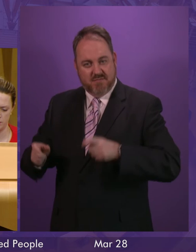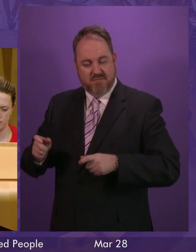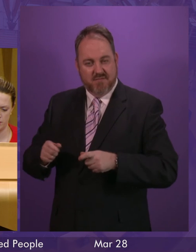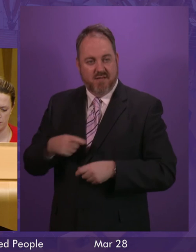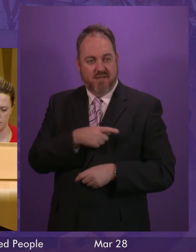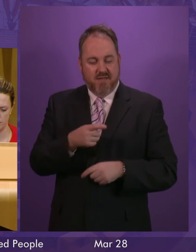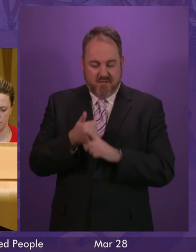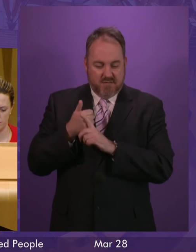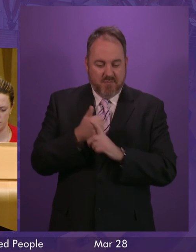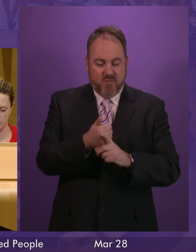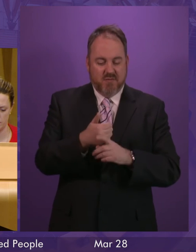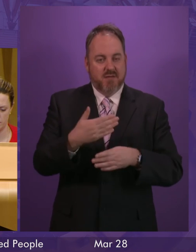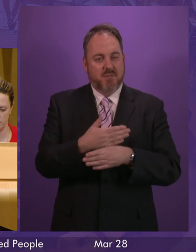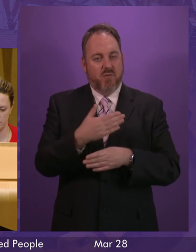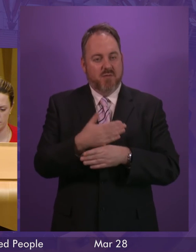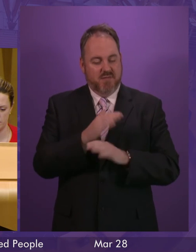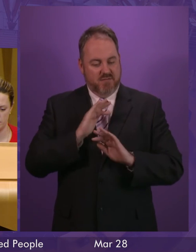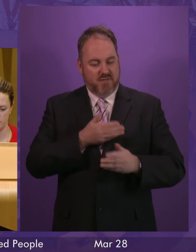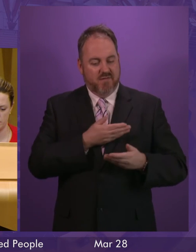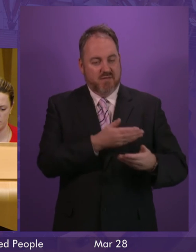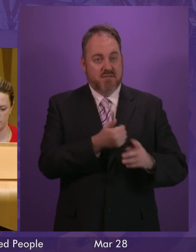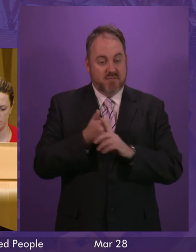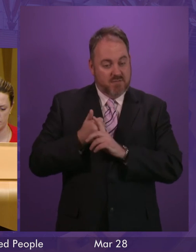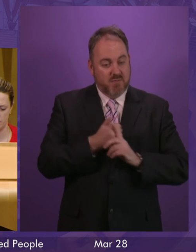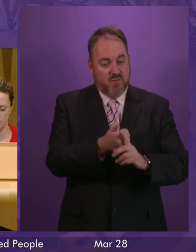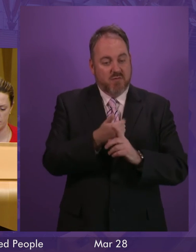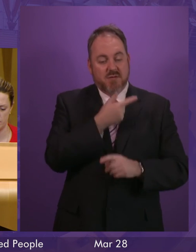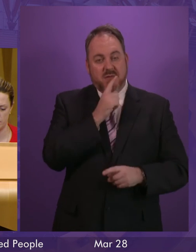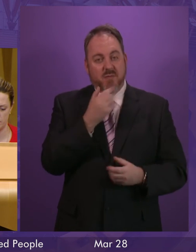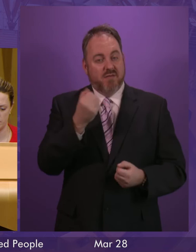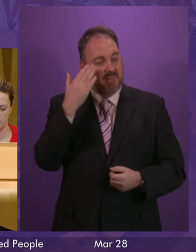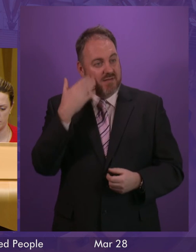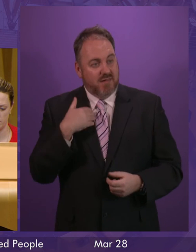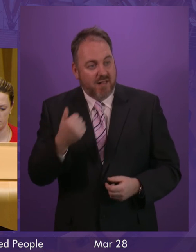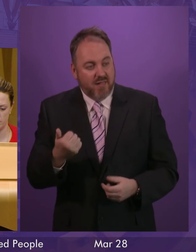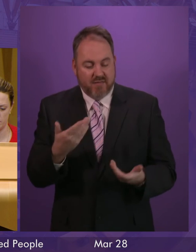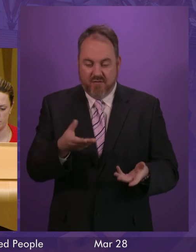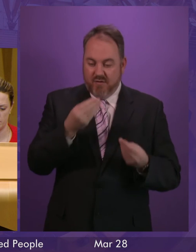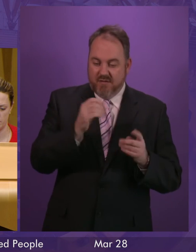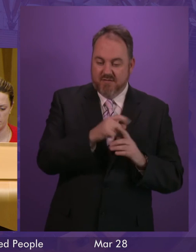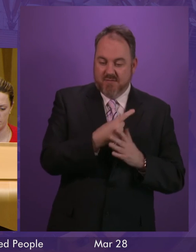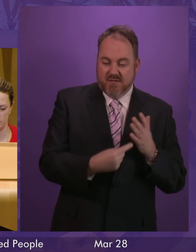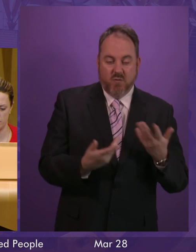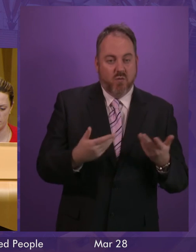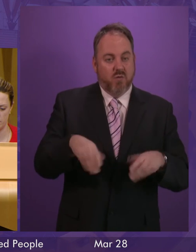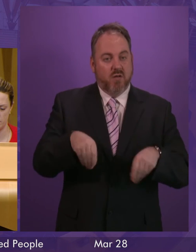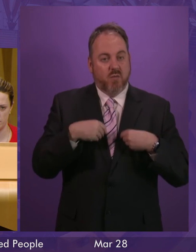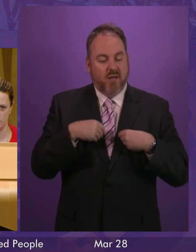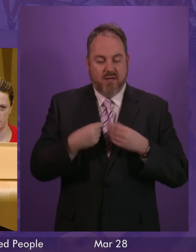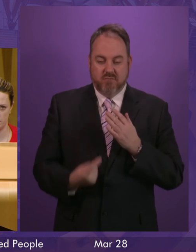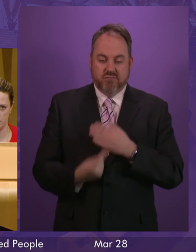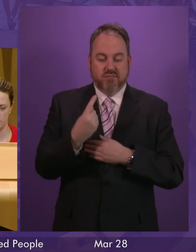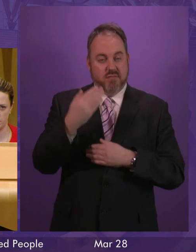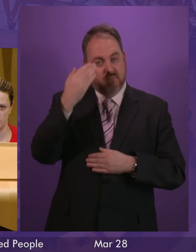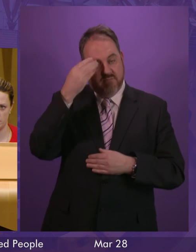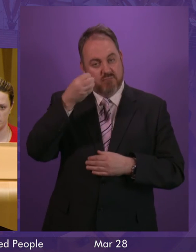employment service assists people with learning disabilities, mental health issues, acquired brain injury, to